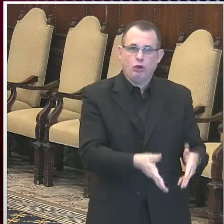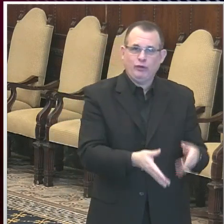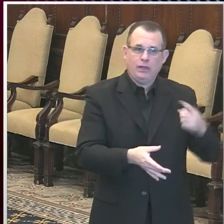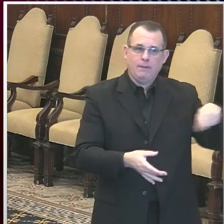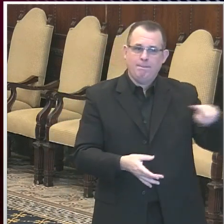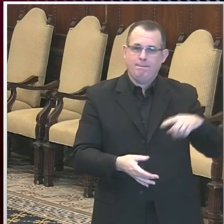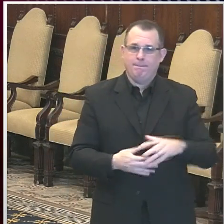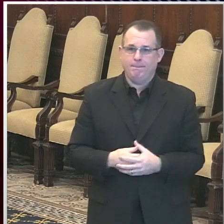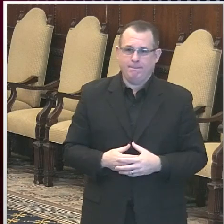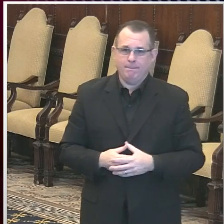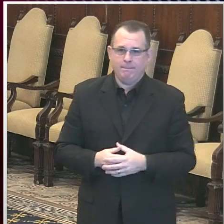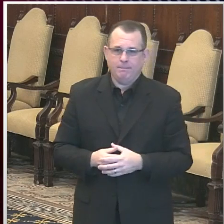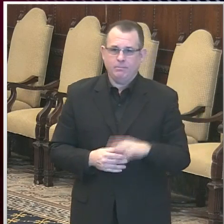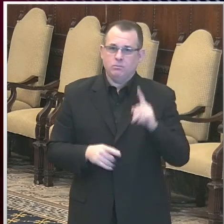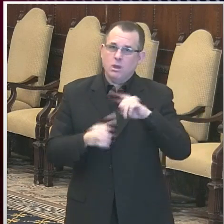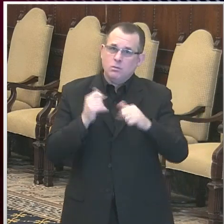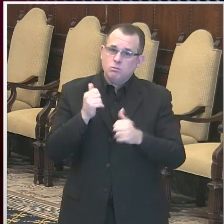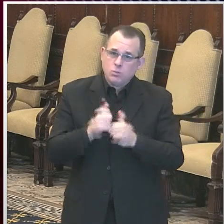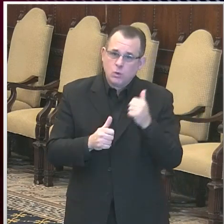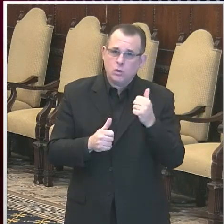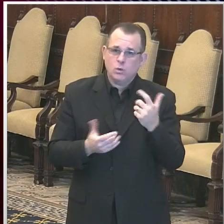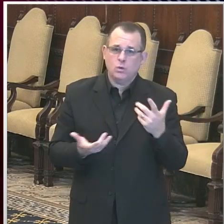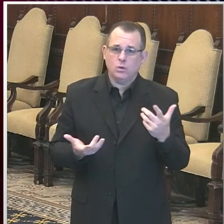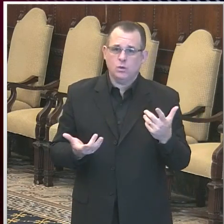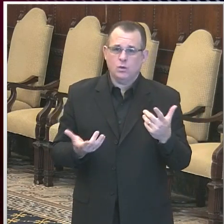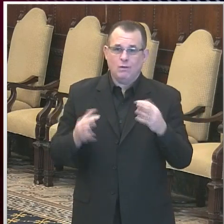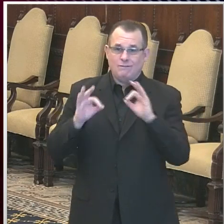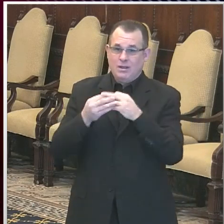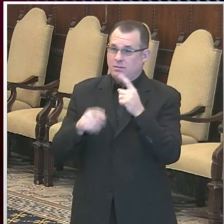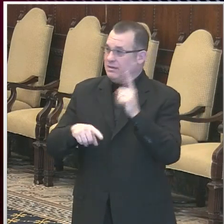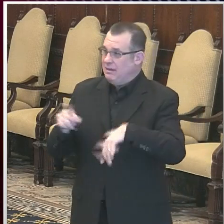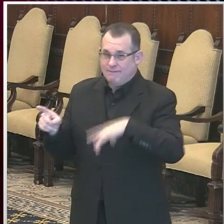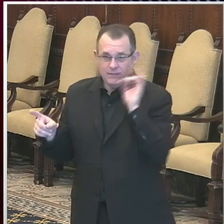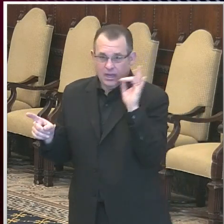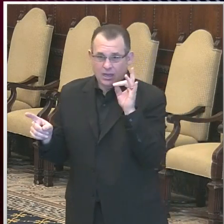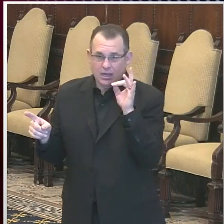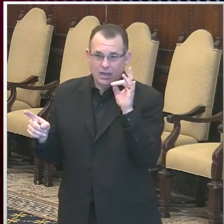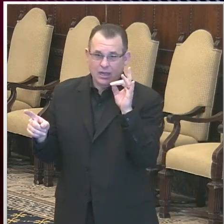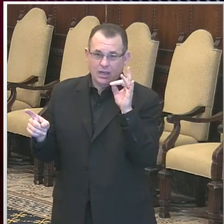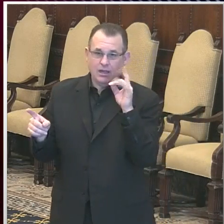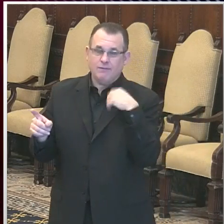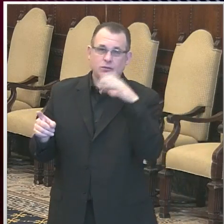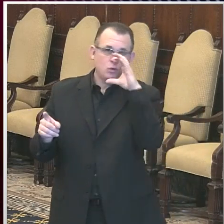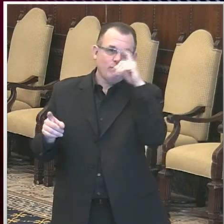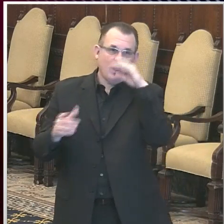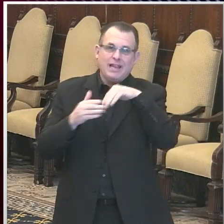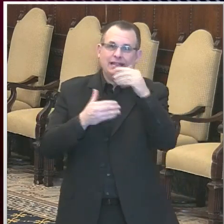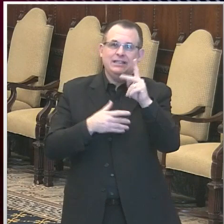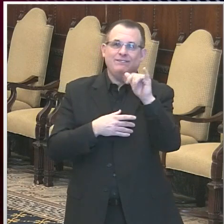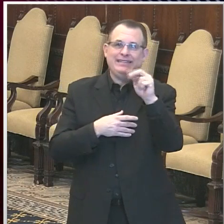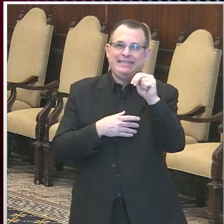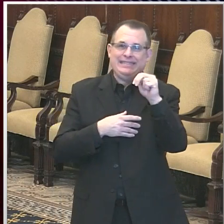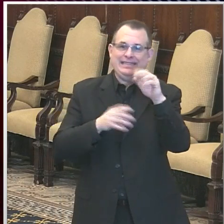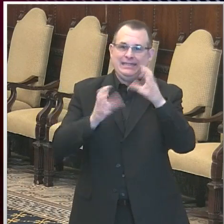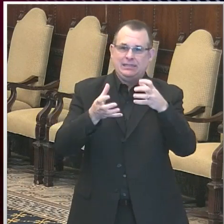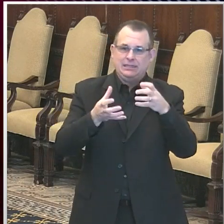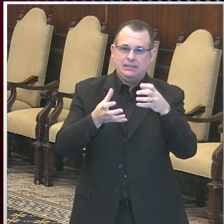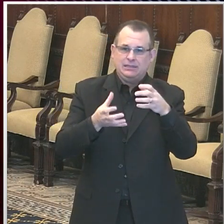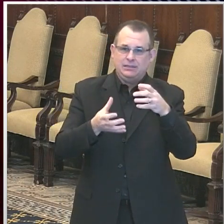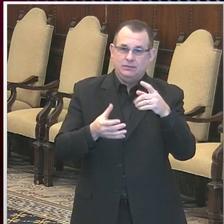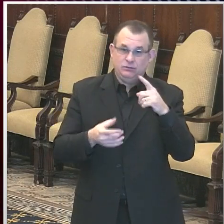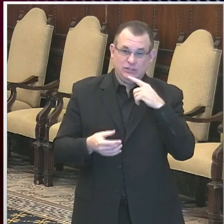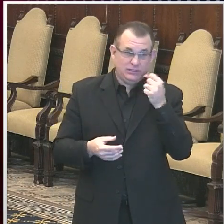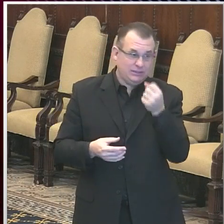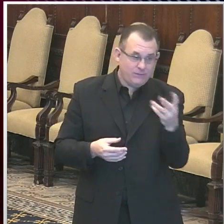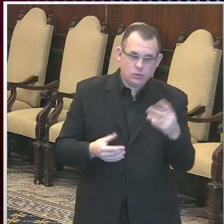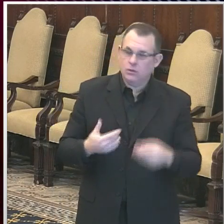the vast majority of them we can find the next of kin and deal with the proper burial procedures. So there are a few. Maybe. I don't know